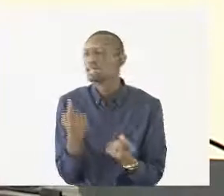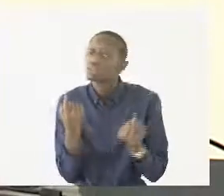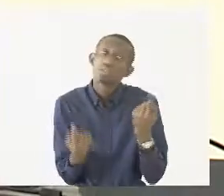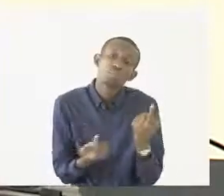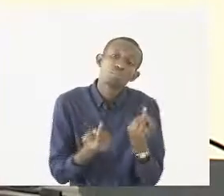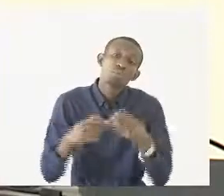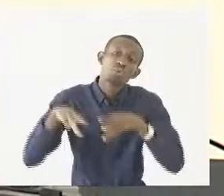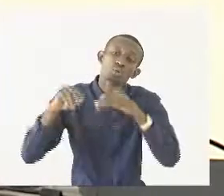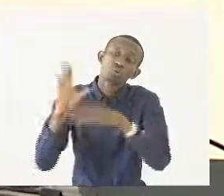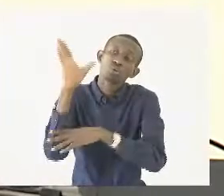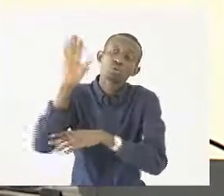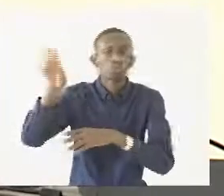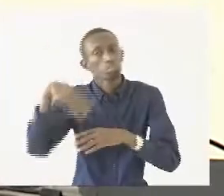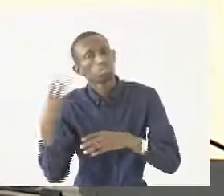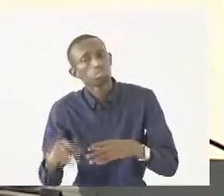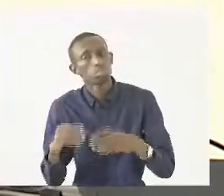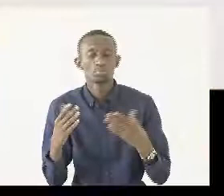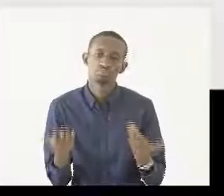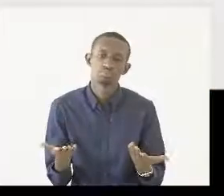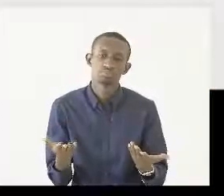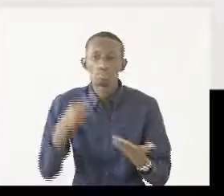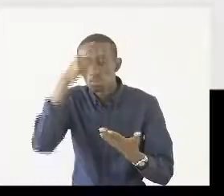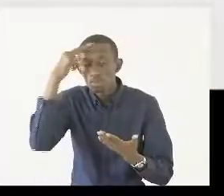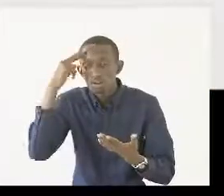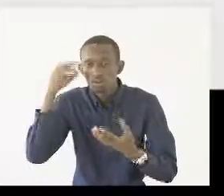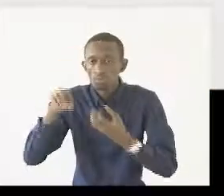have firm and strong root system.